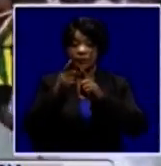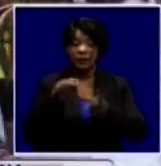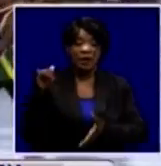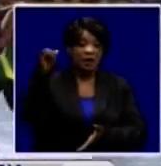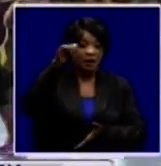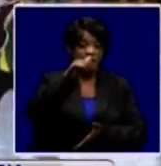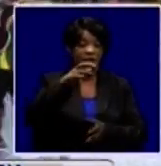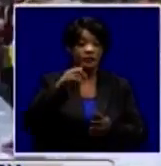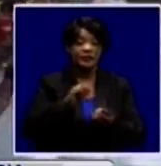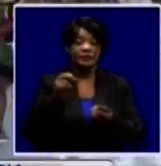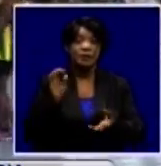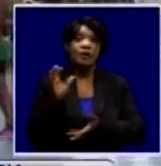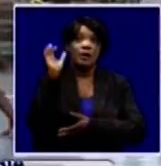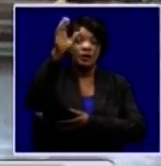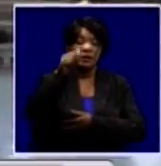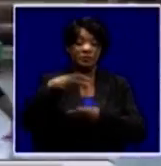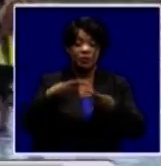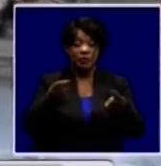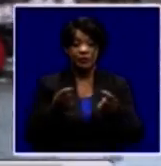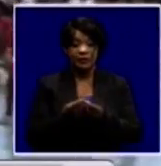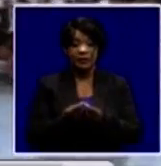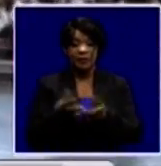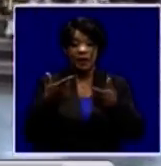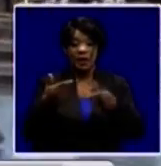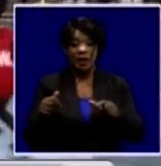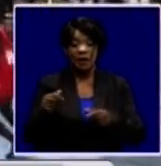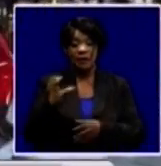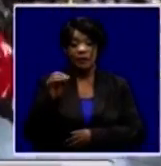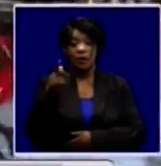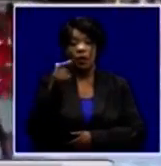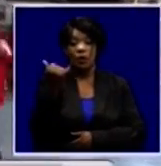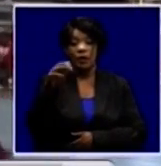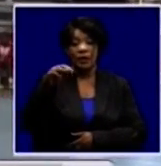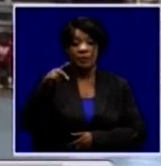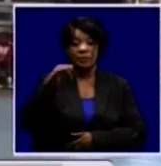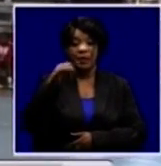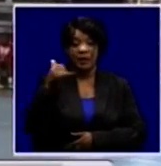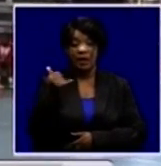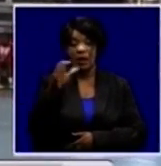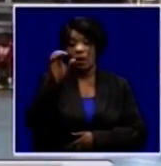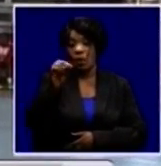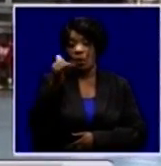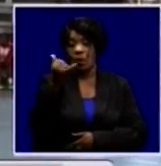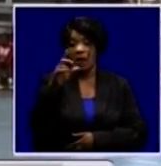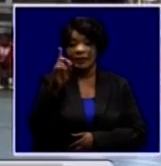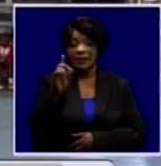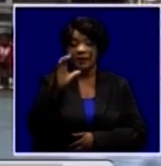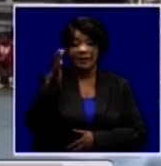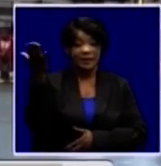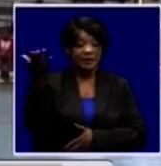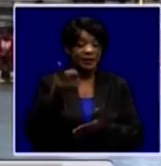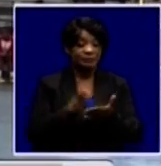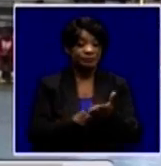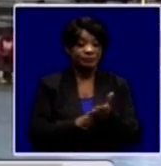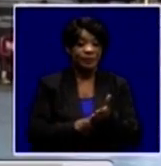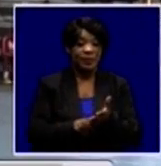Force Commander's netball team held at the Olympic Youth Development Center, or YDC, in Lusaka. The Air